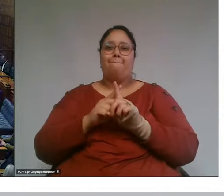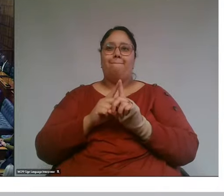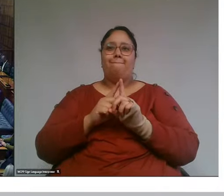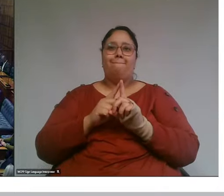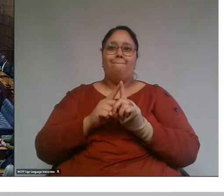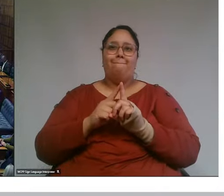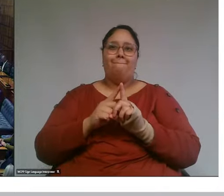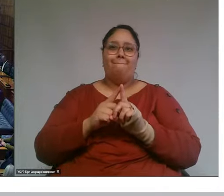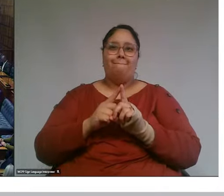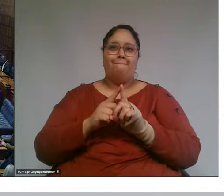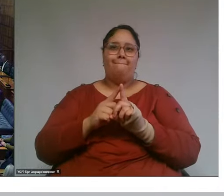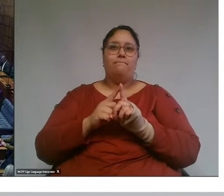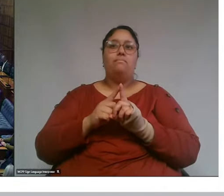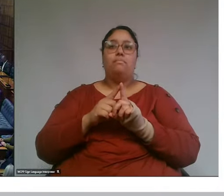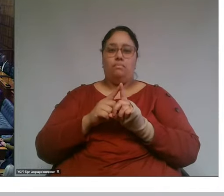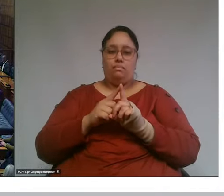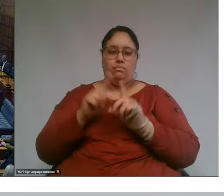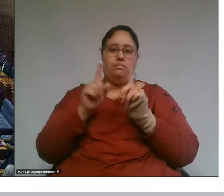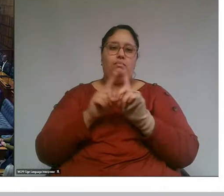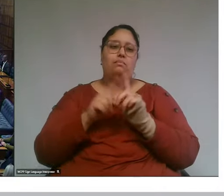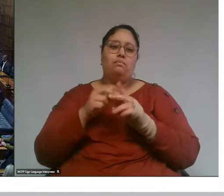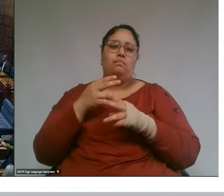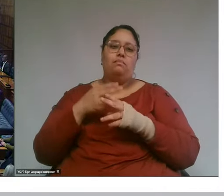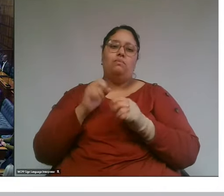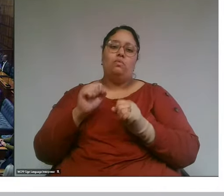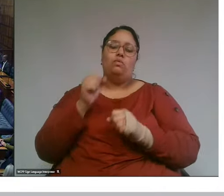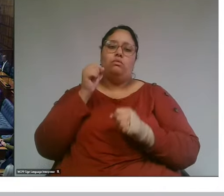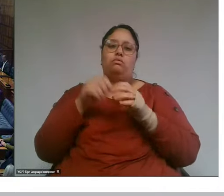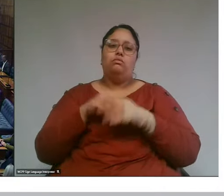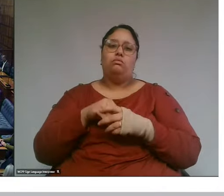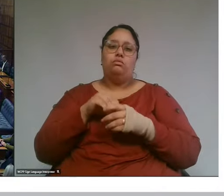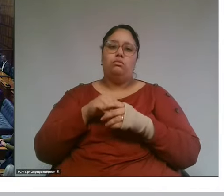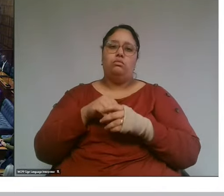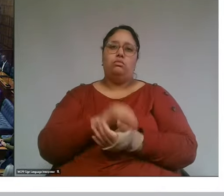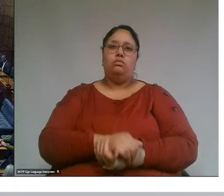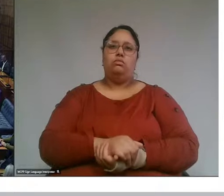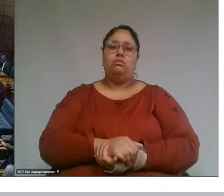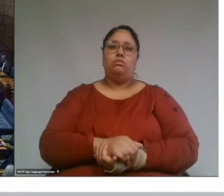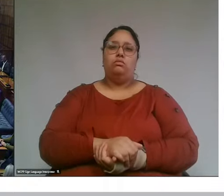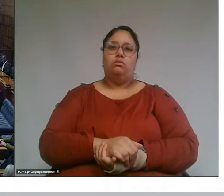doing in the municipalities and then I'm sure it to address your your concerns thank